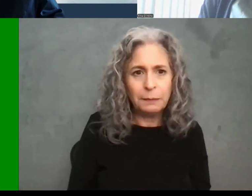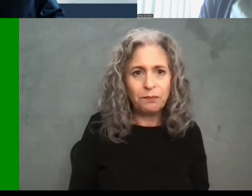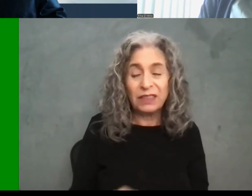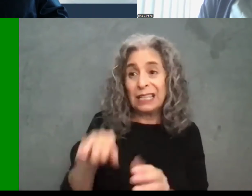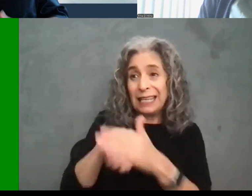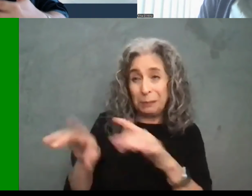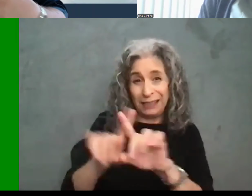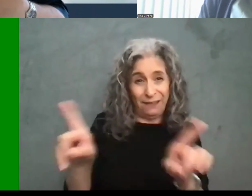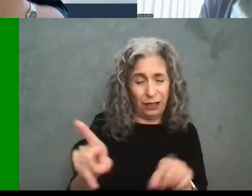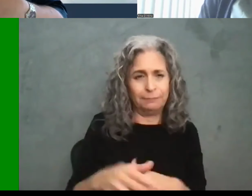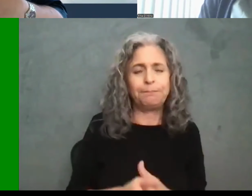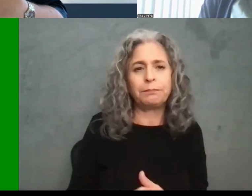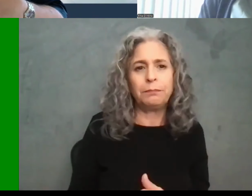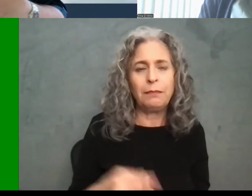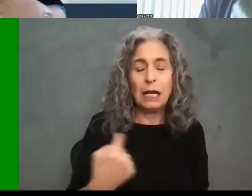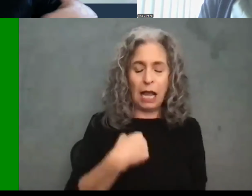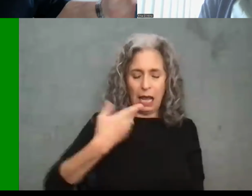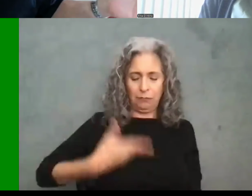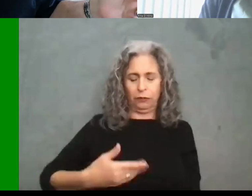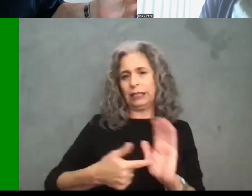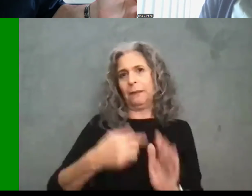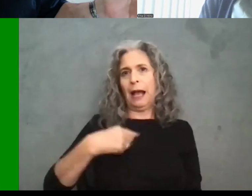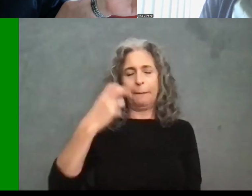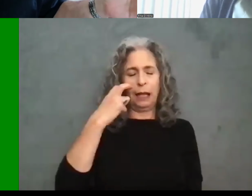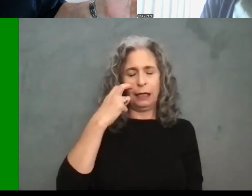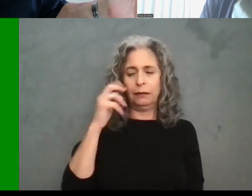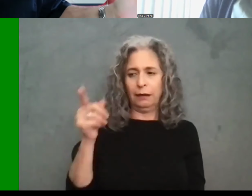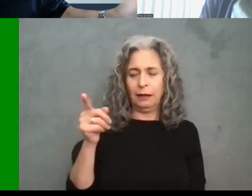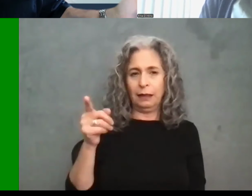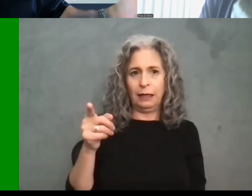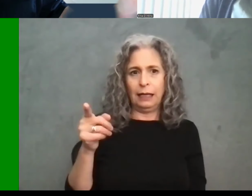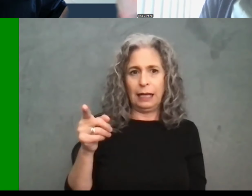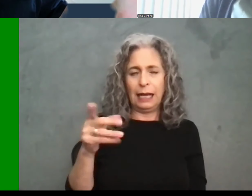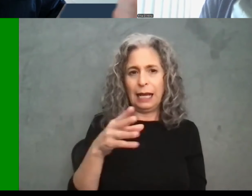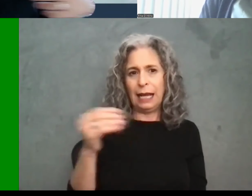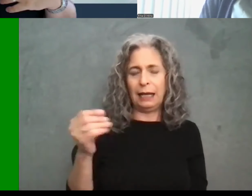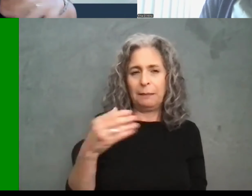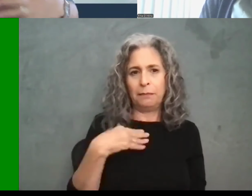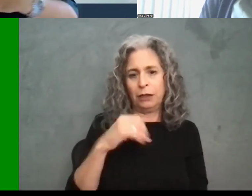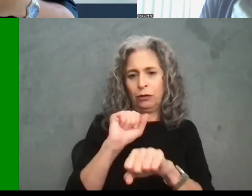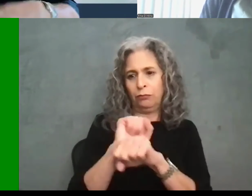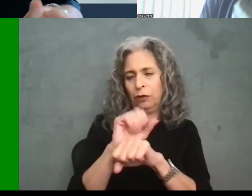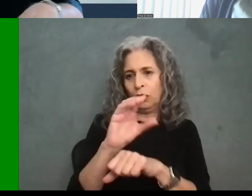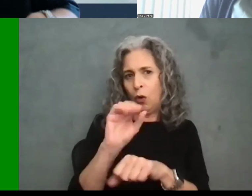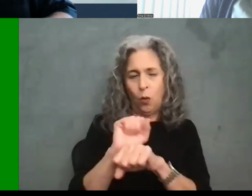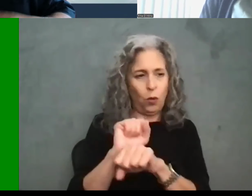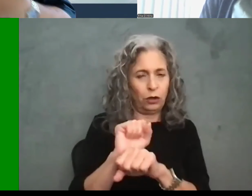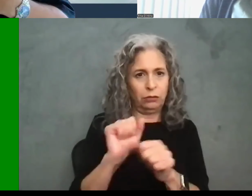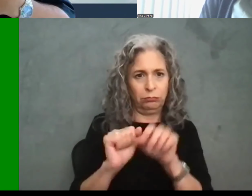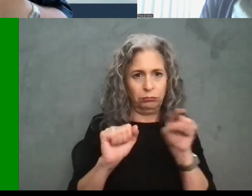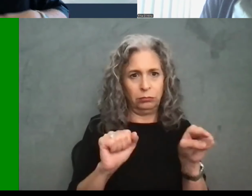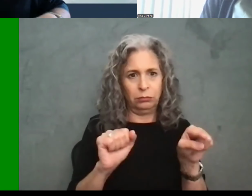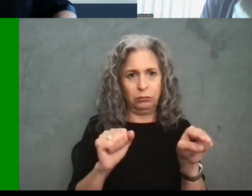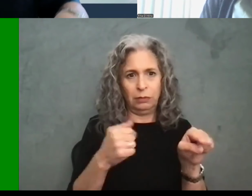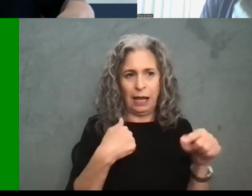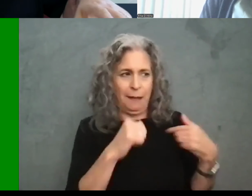have, okay, well, I'm blind, and my colleague here is, uh, yeah, for those on the call,